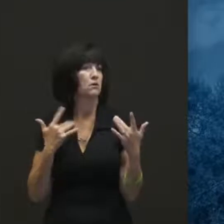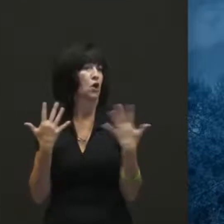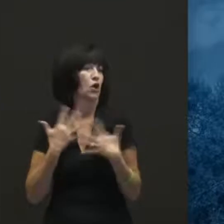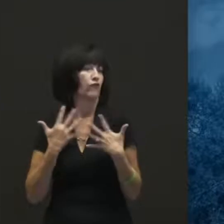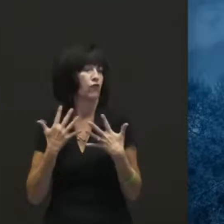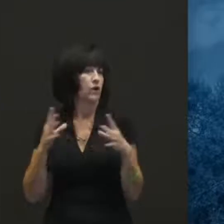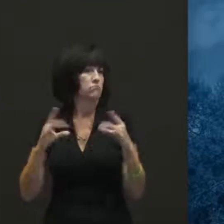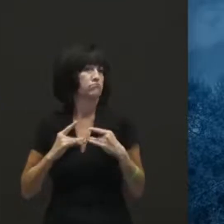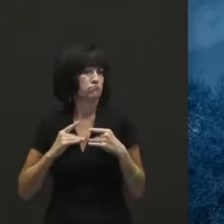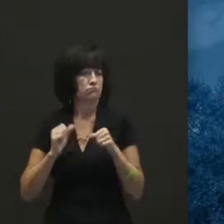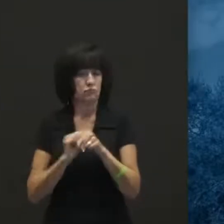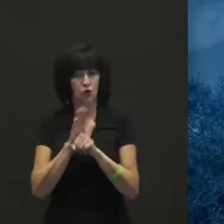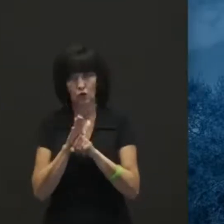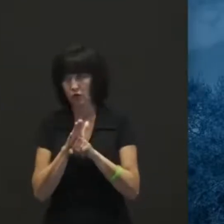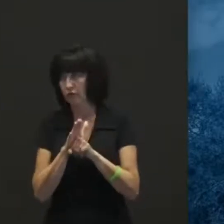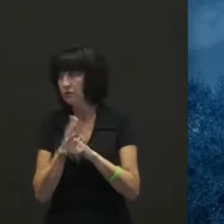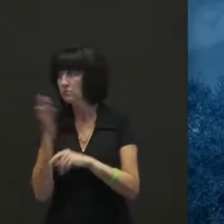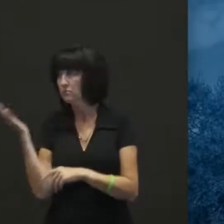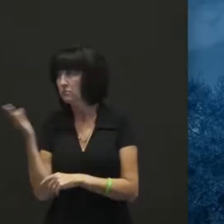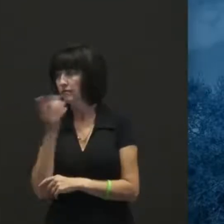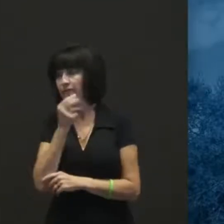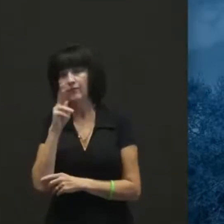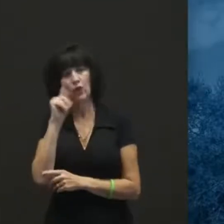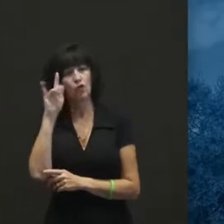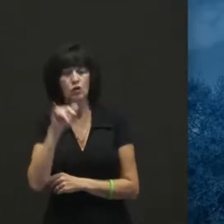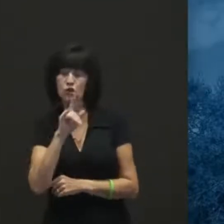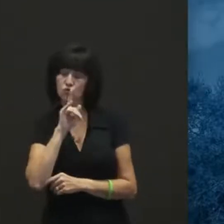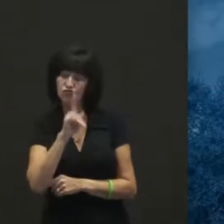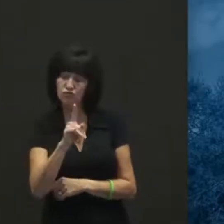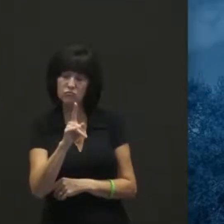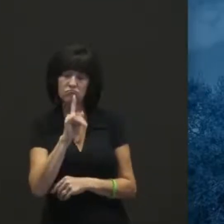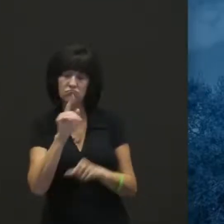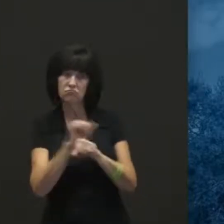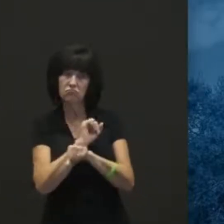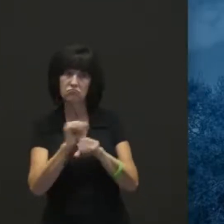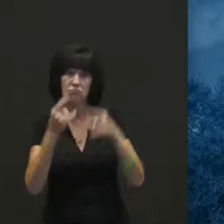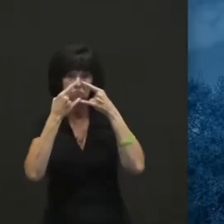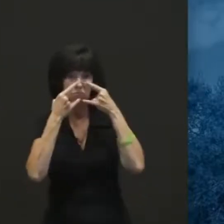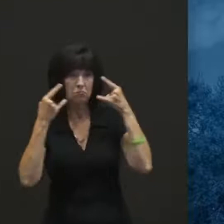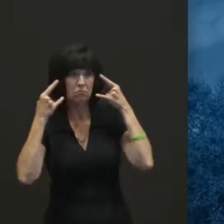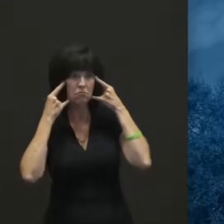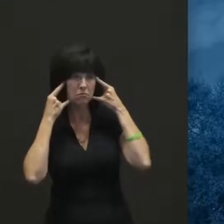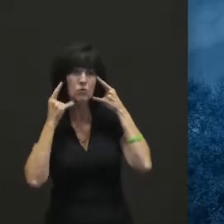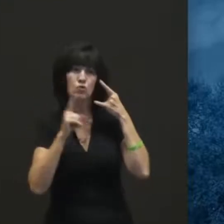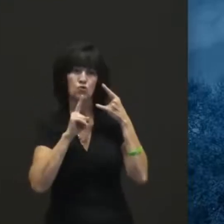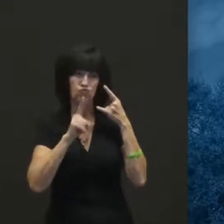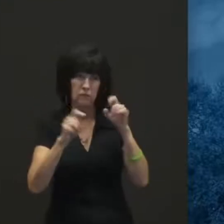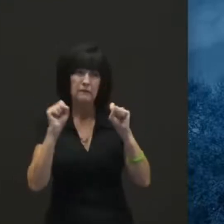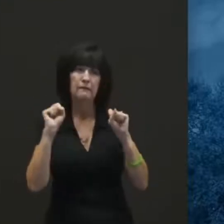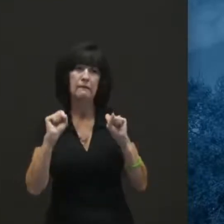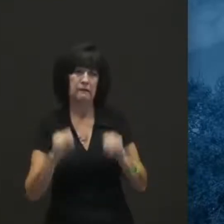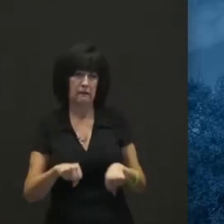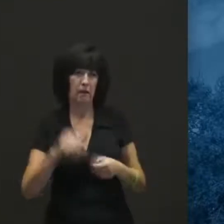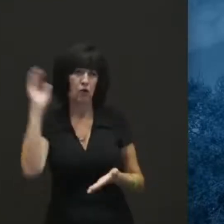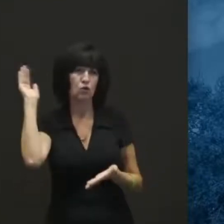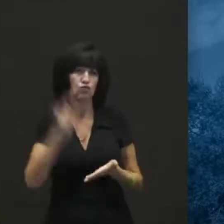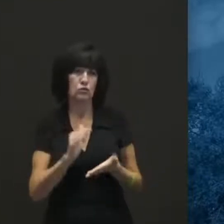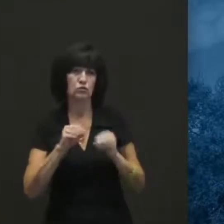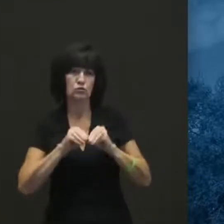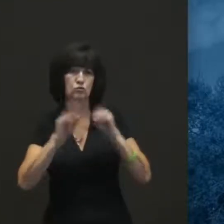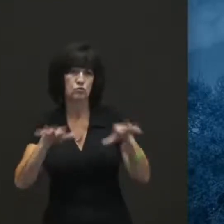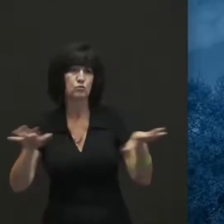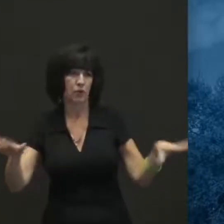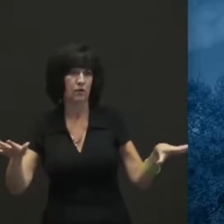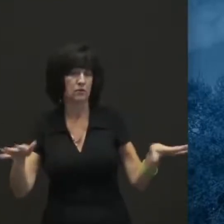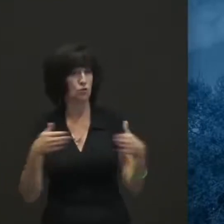Wearing masks is so incredibly effective for decreasing the spread of the infection. So from the public health